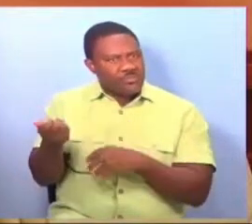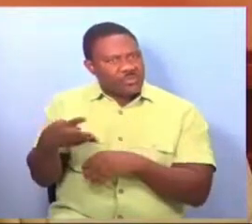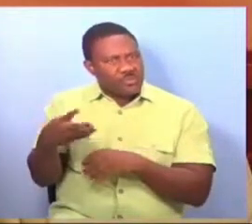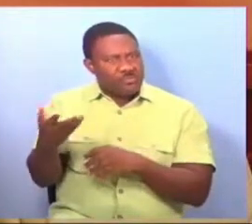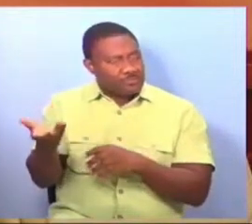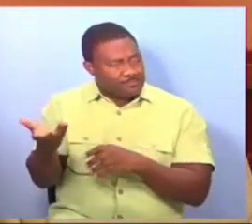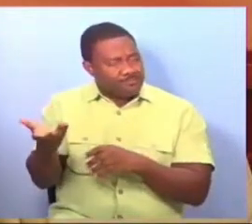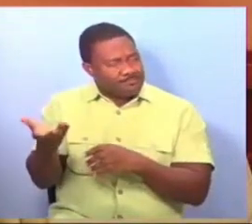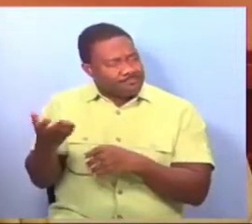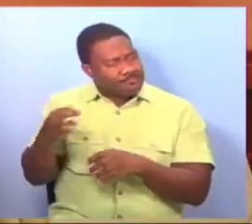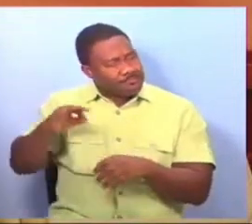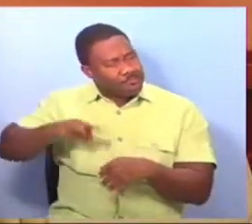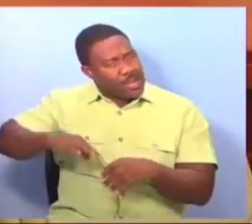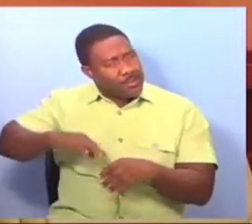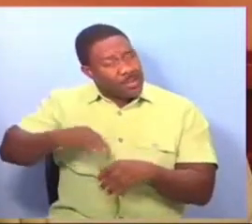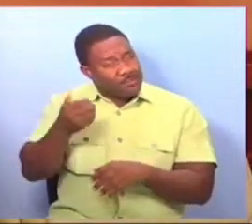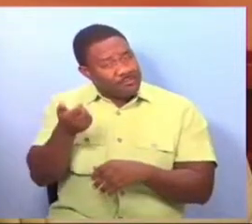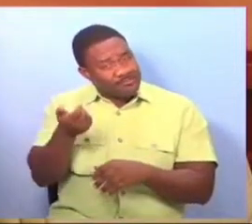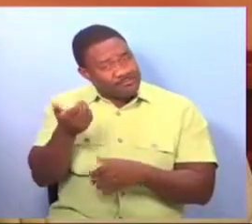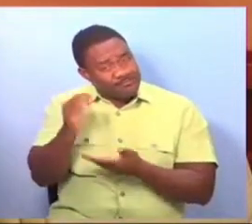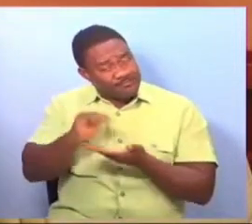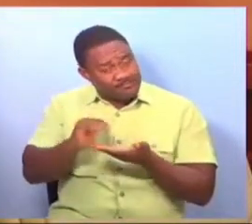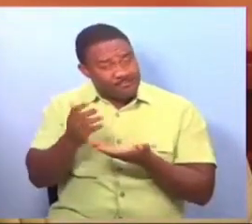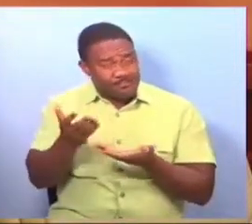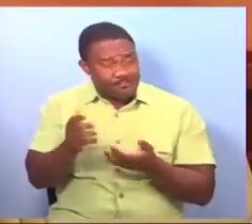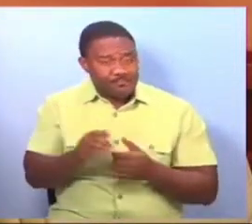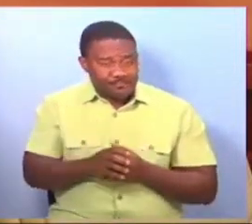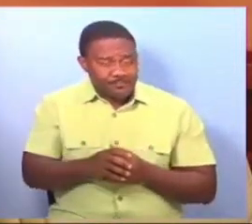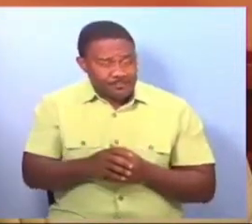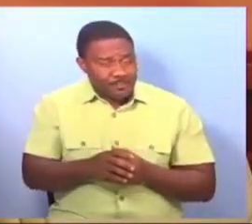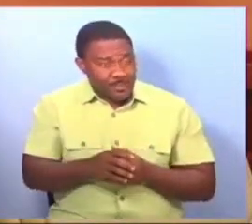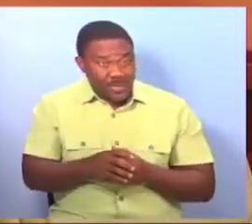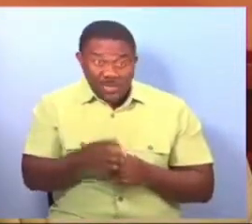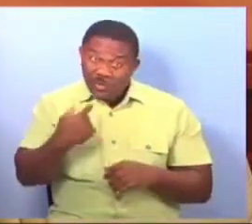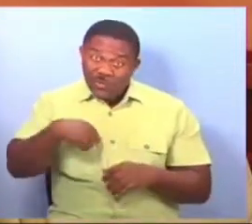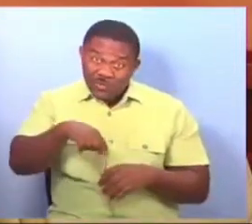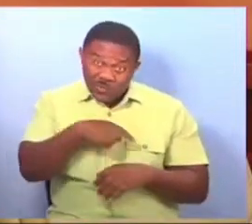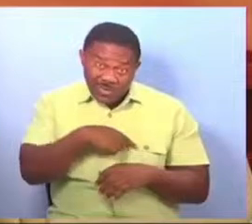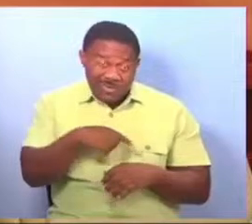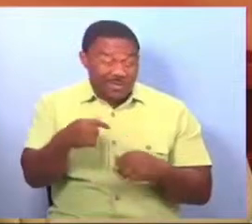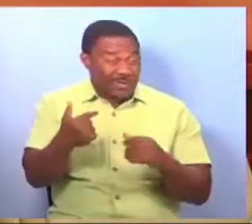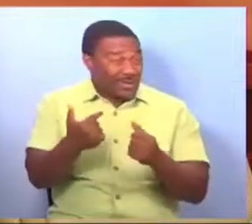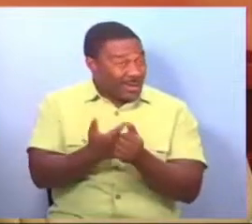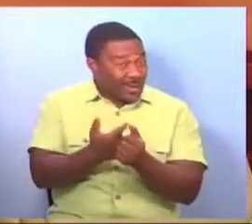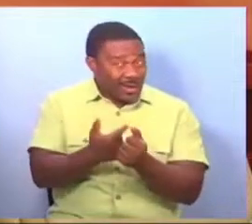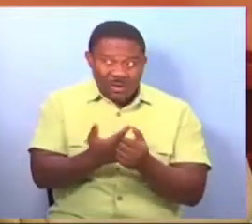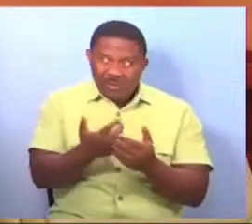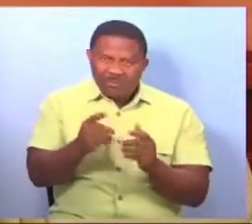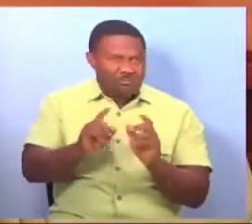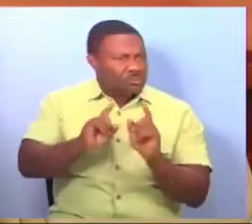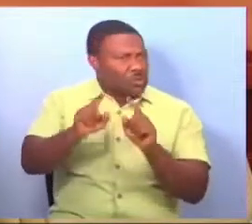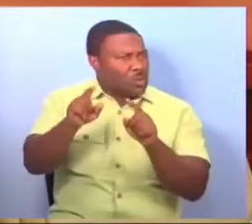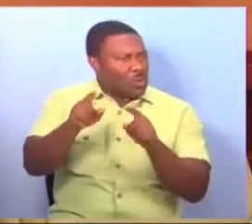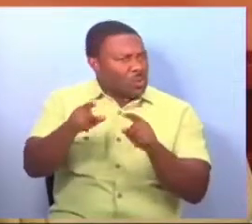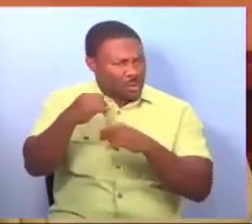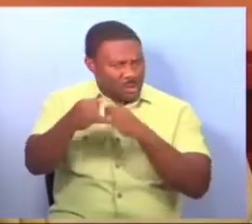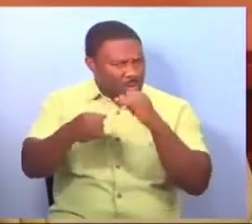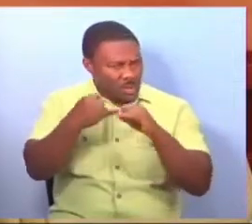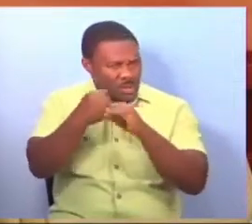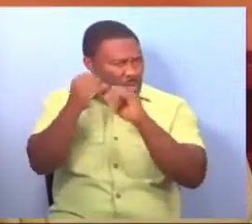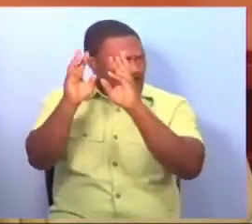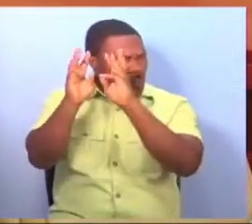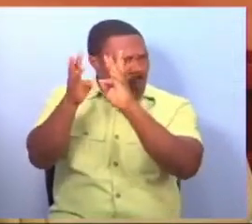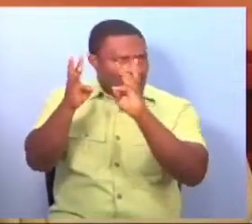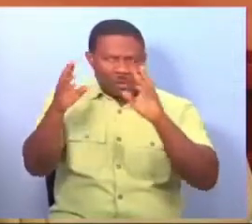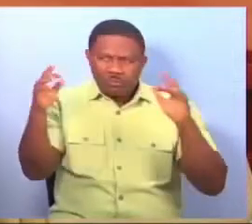have participated in several international climate conferences. To what end and to what